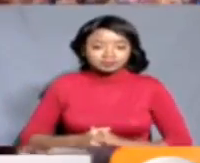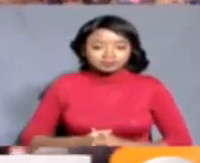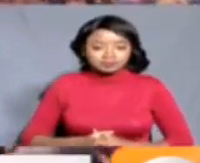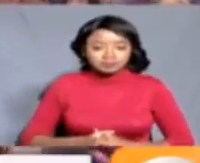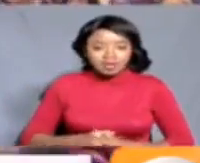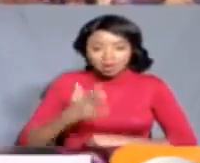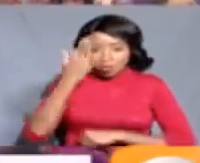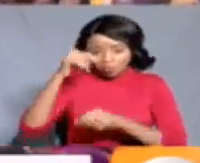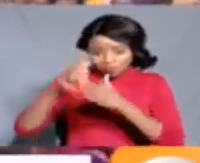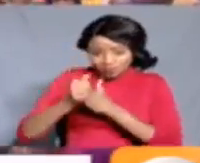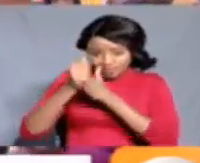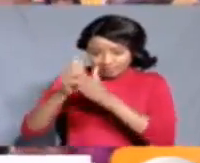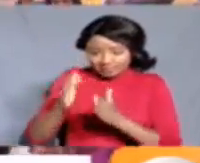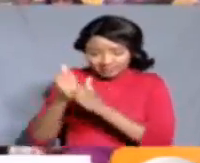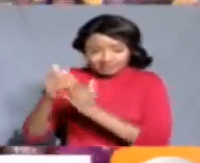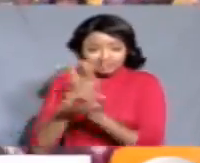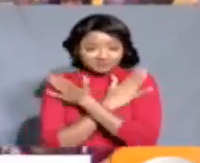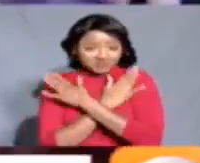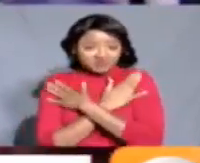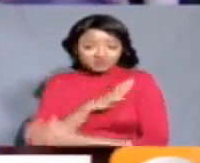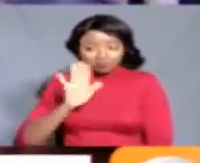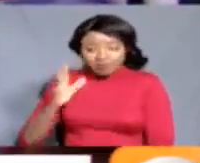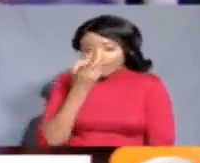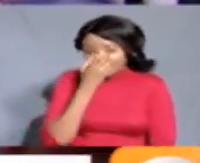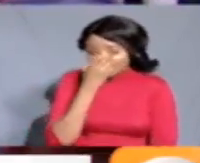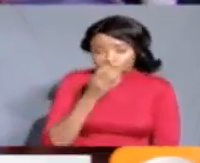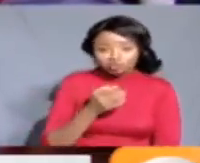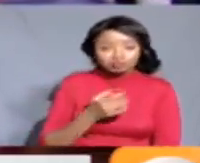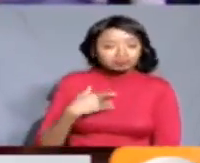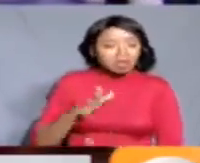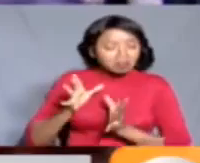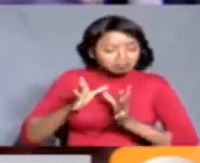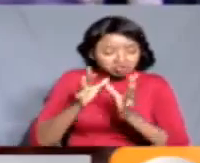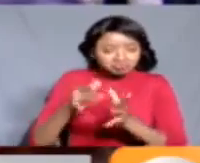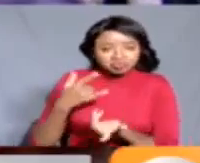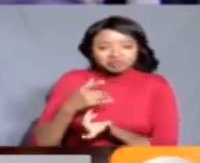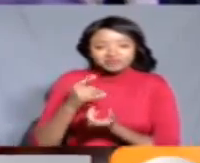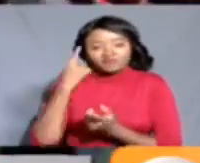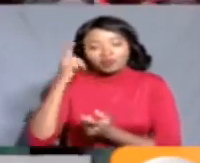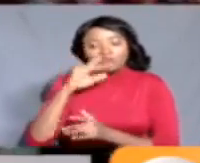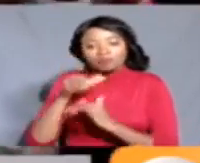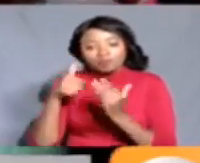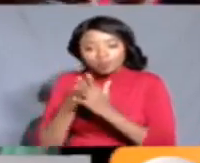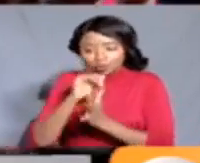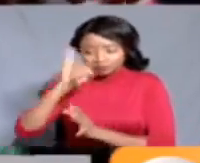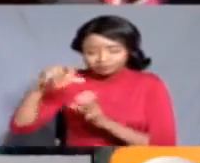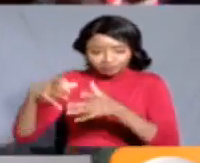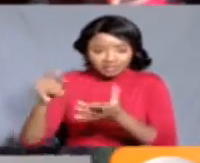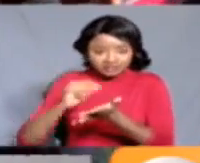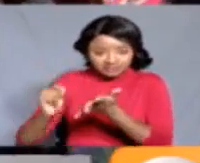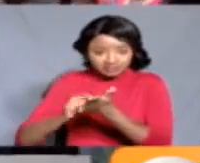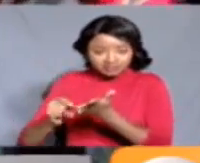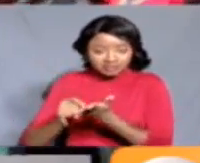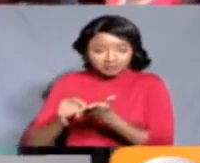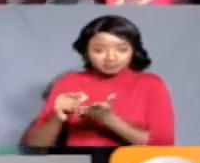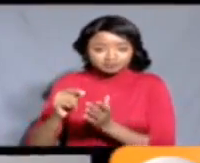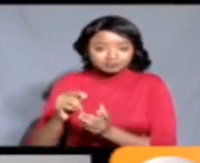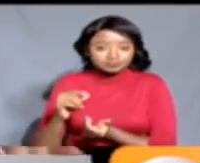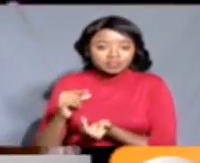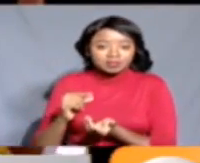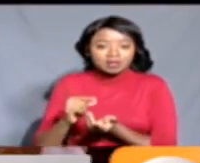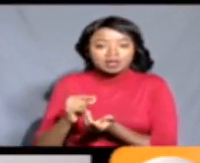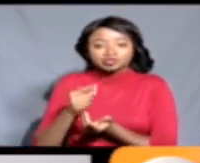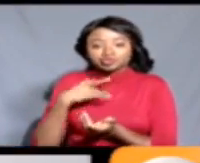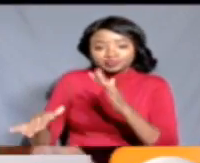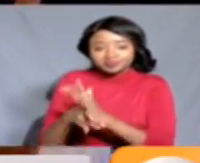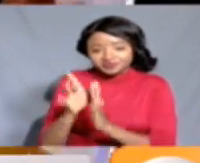as leaders allied to Deputy President William Ruto pushed for the ouster of Jubilee Party Secretary General Raphael Tuju.